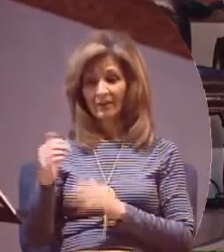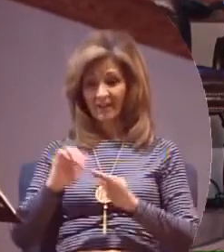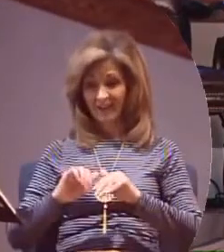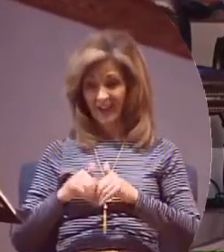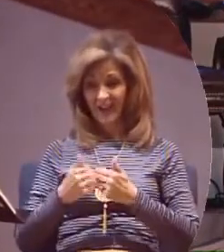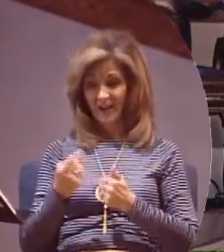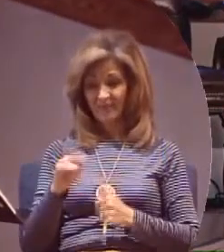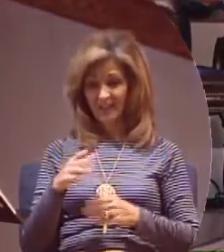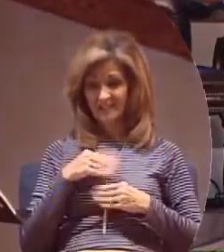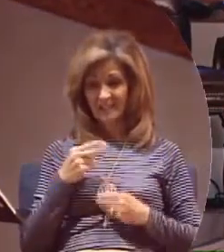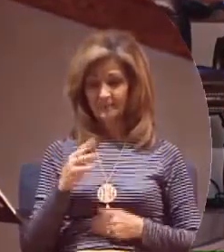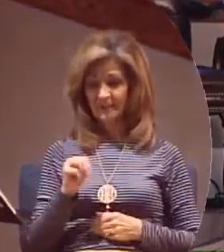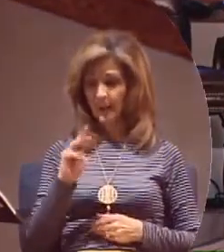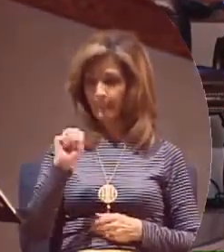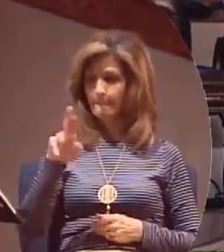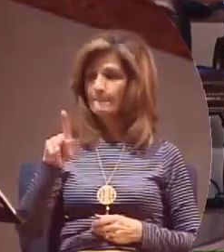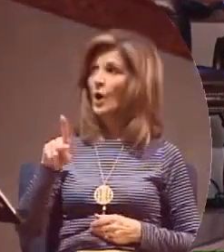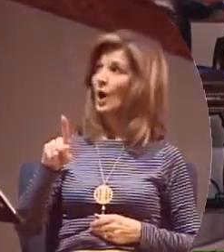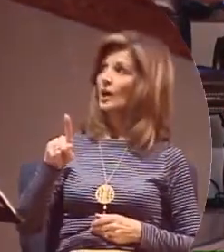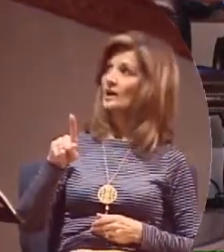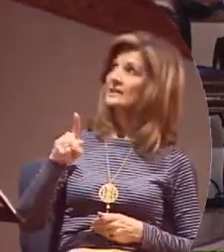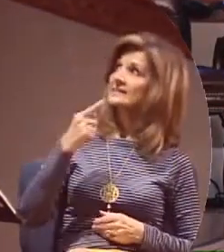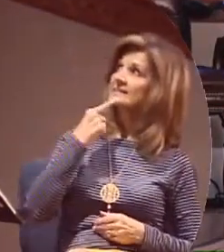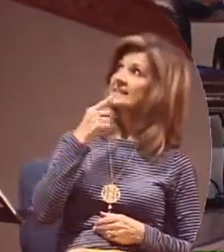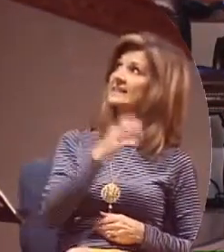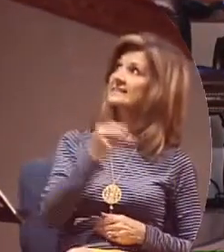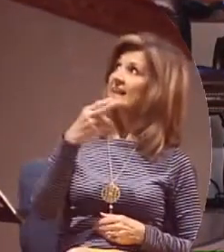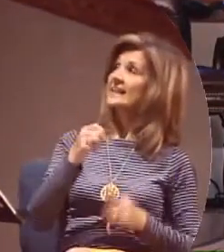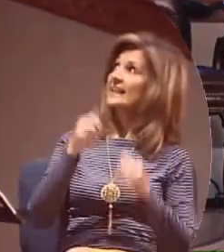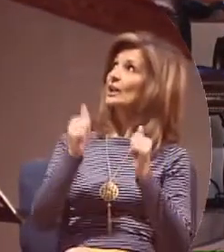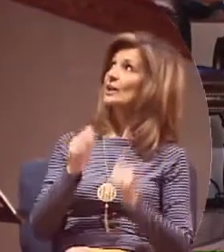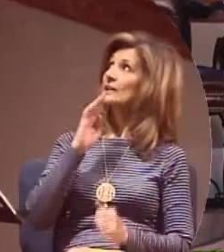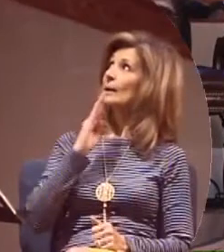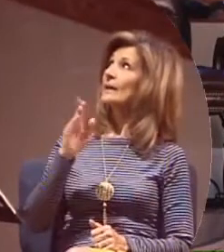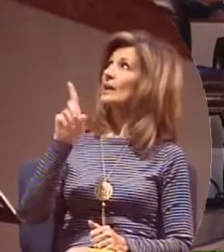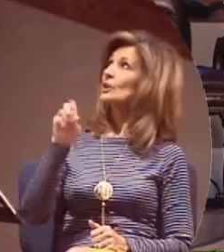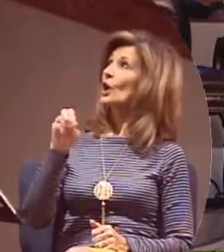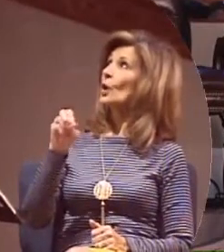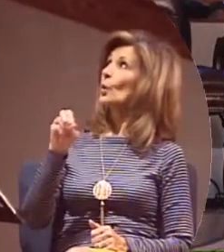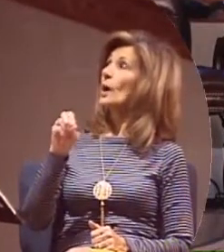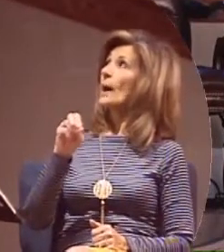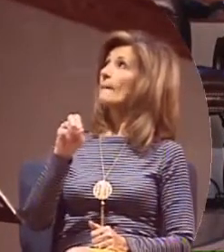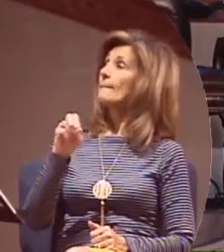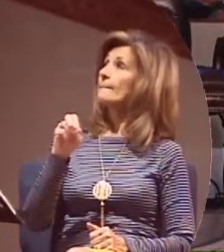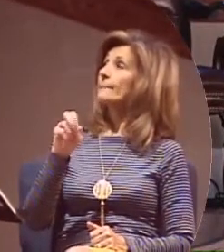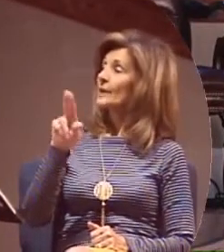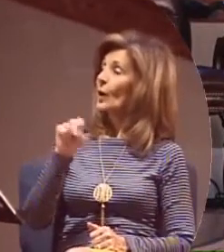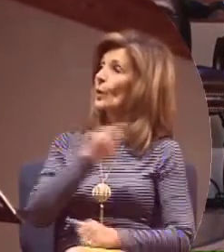he received. Mark chapter 6, verse 5, and he could there do no mighty work,